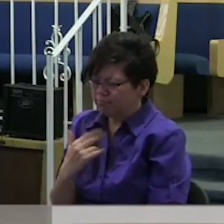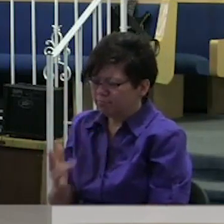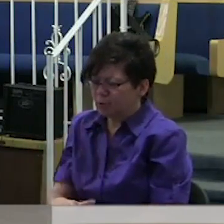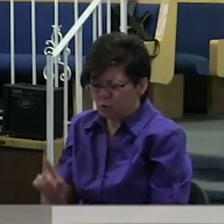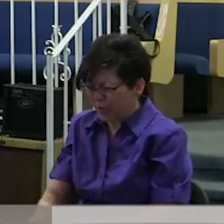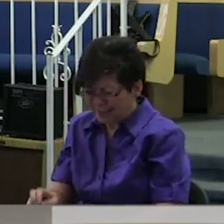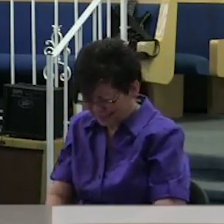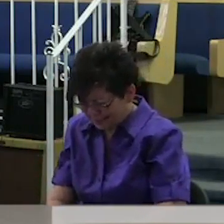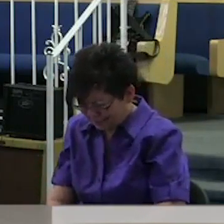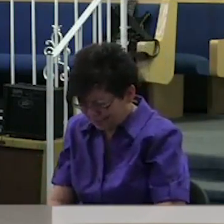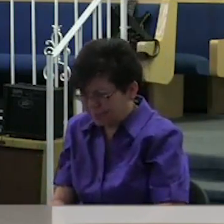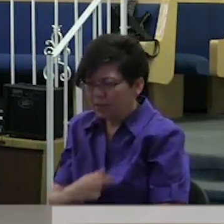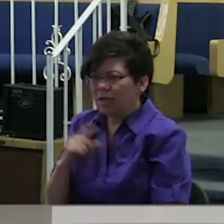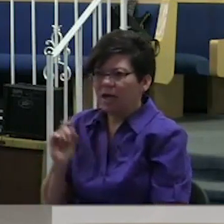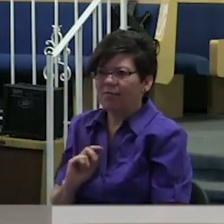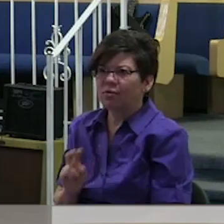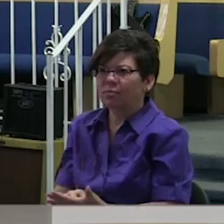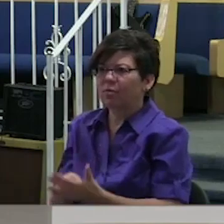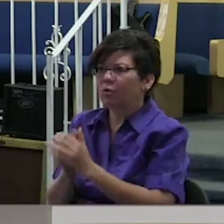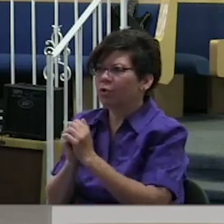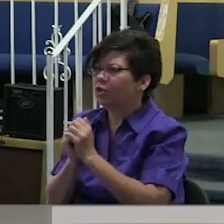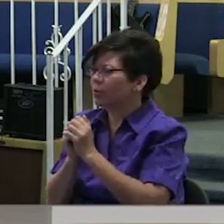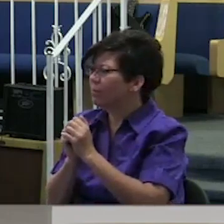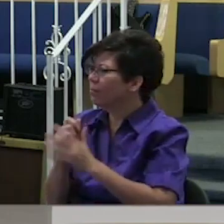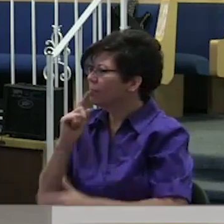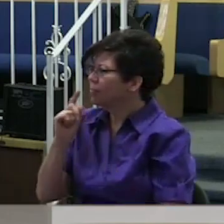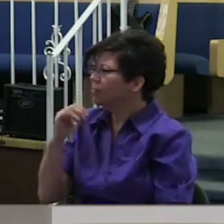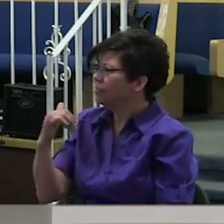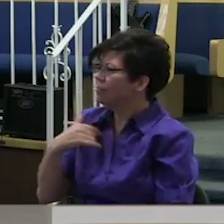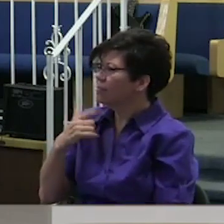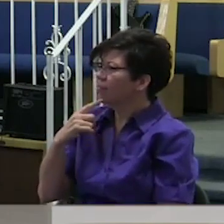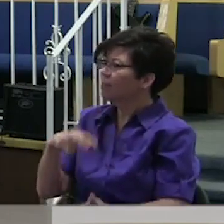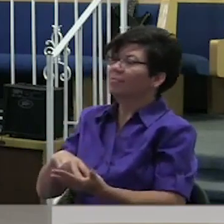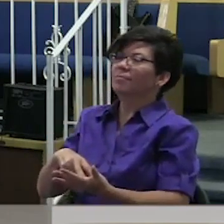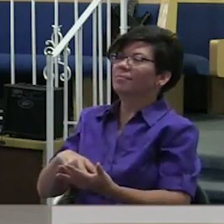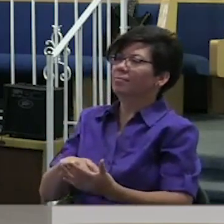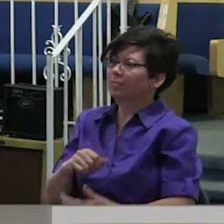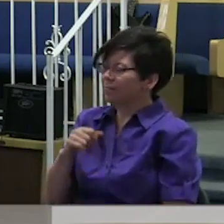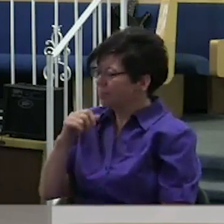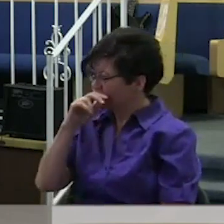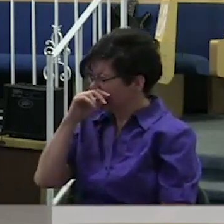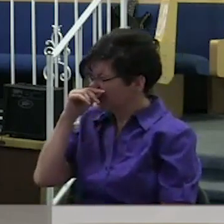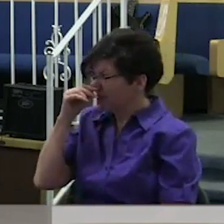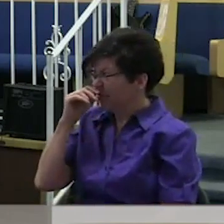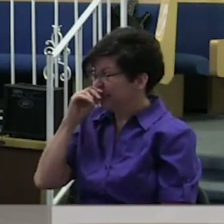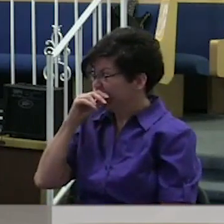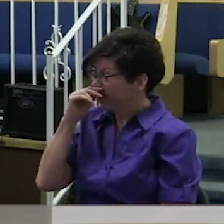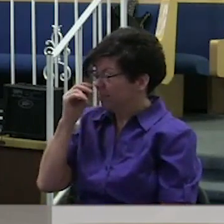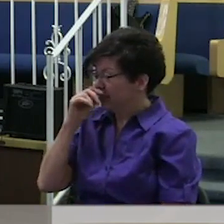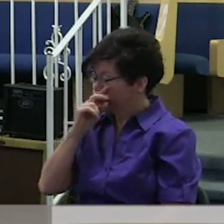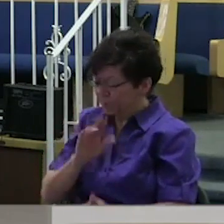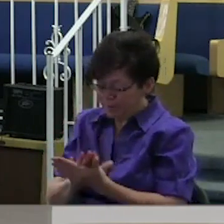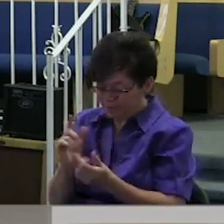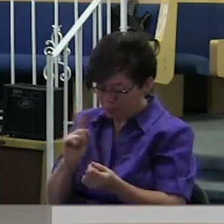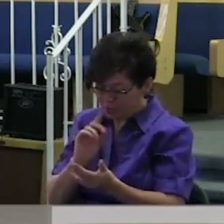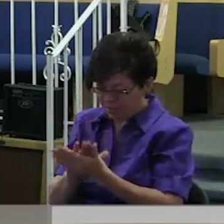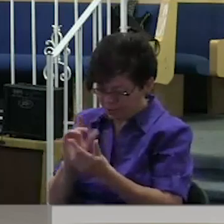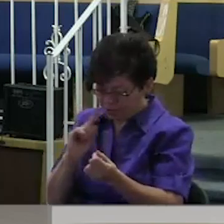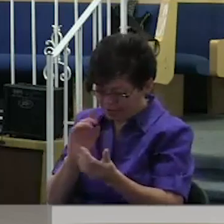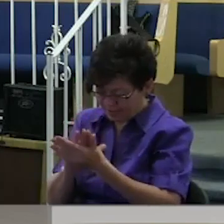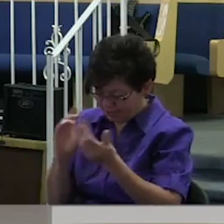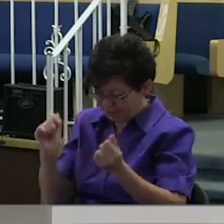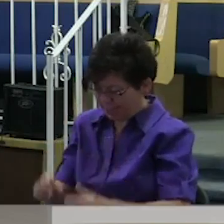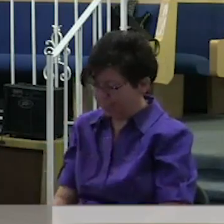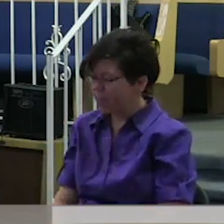there. Oh, they were sitting down, but now they were standing up. Oh, hallelujah, hallelujah, hallelujah.